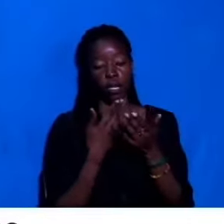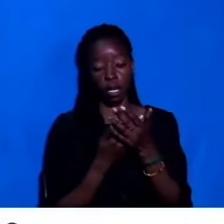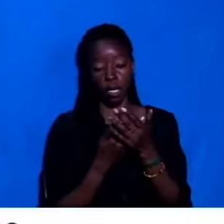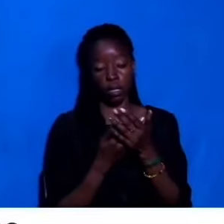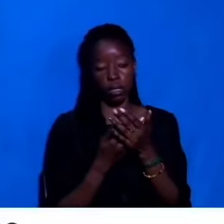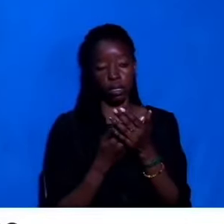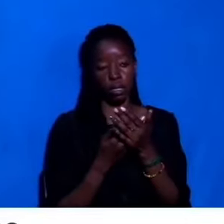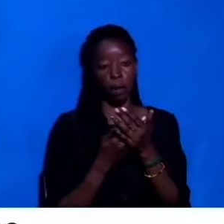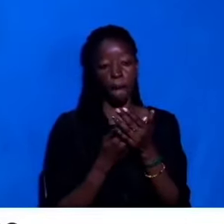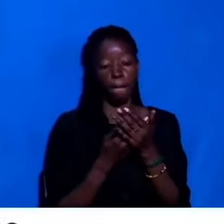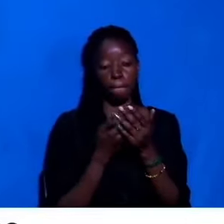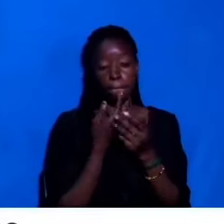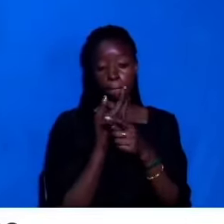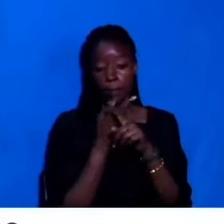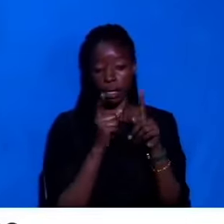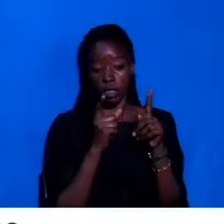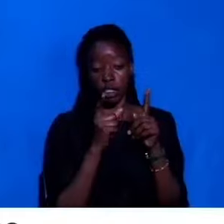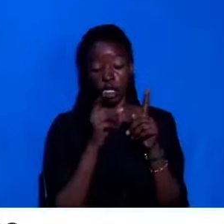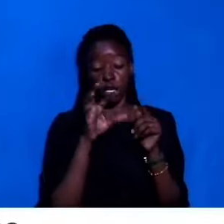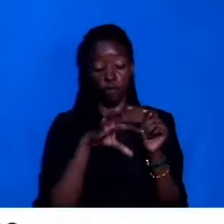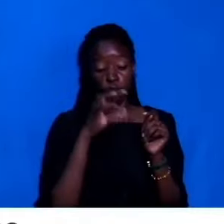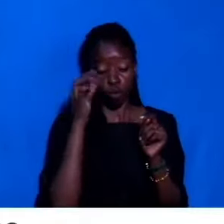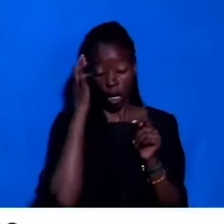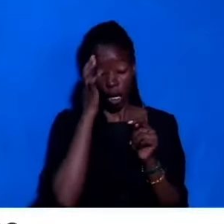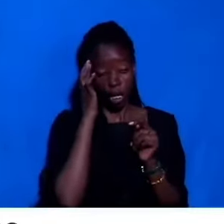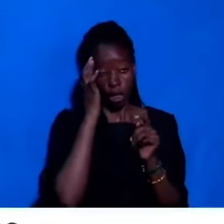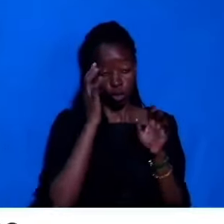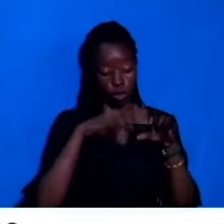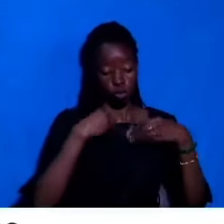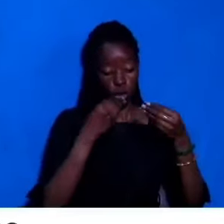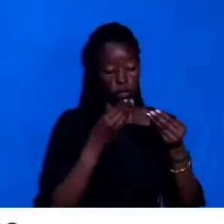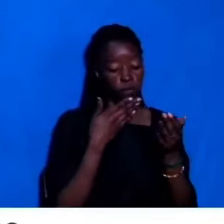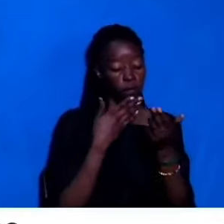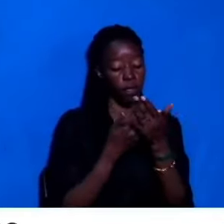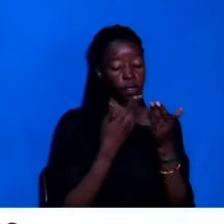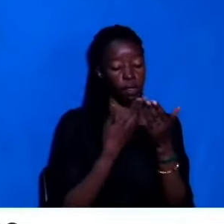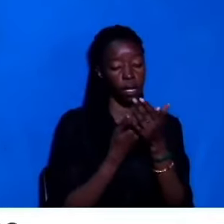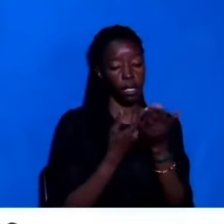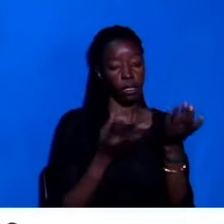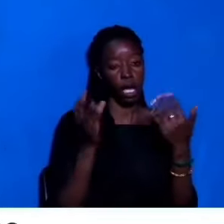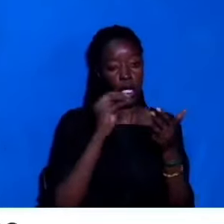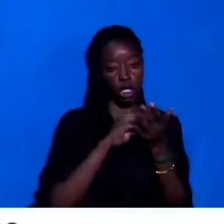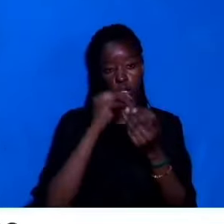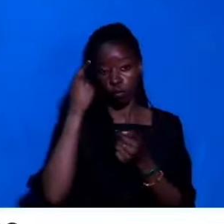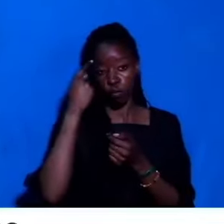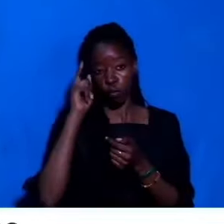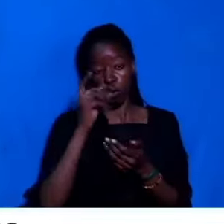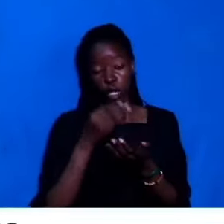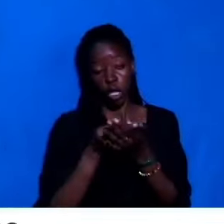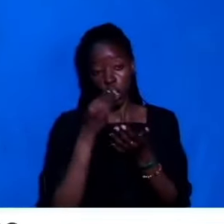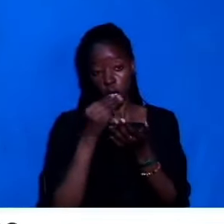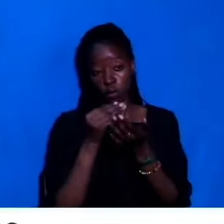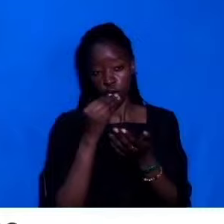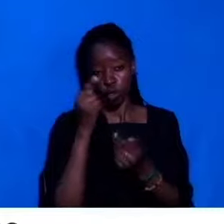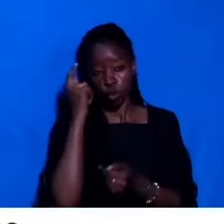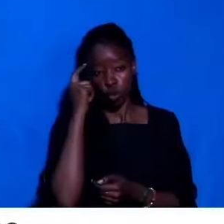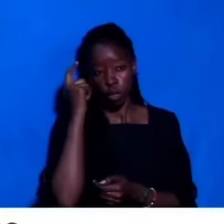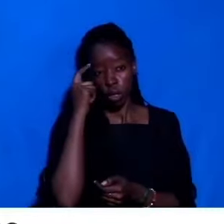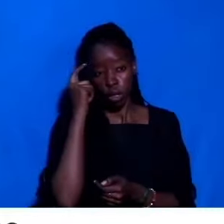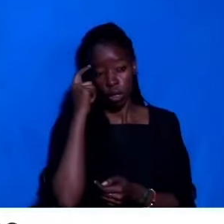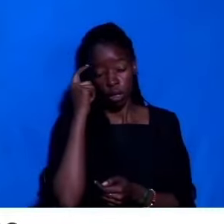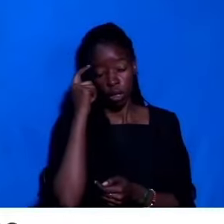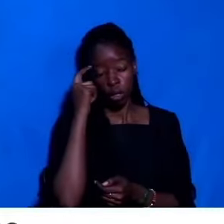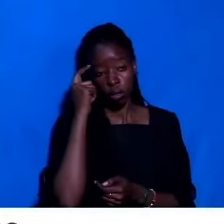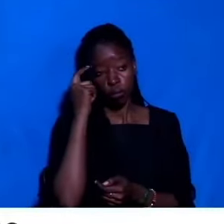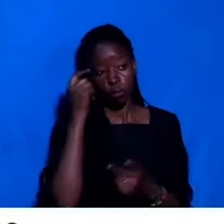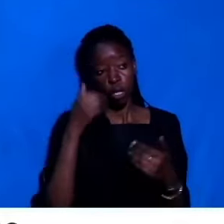But he found a reason to give thanks for it again. You know? Do you think that there is a God-given advantage in your